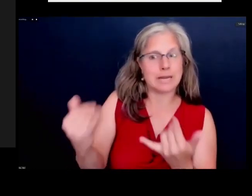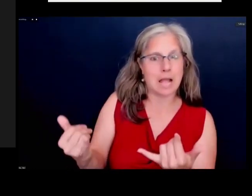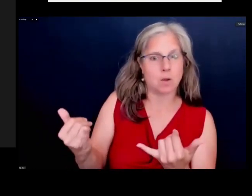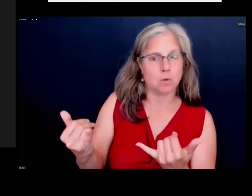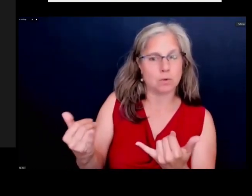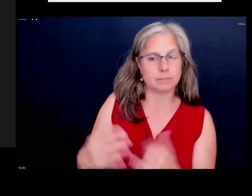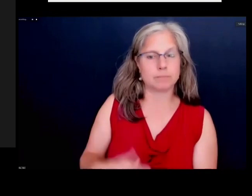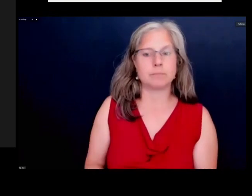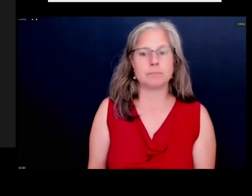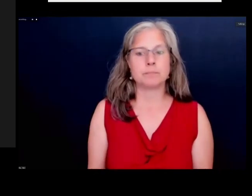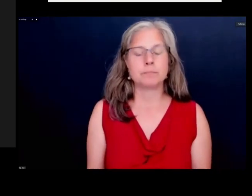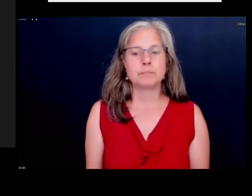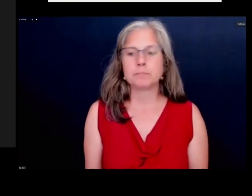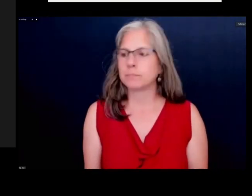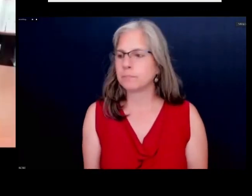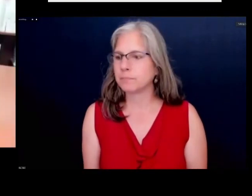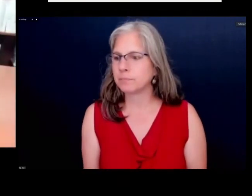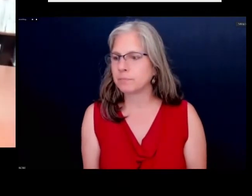out right now.